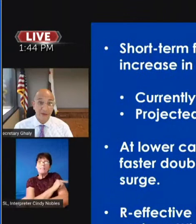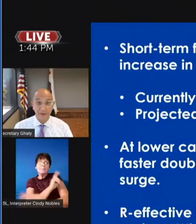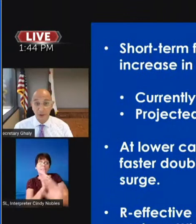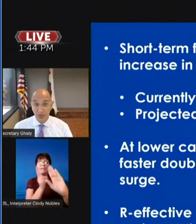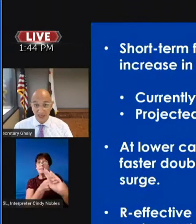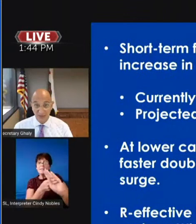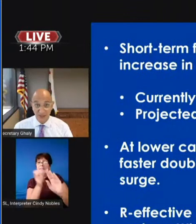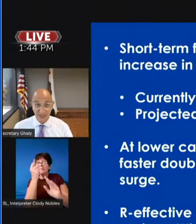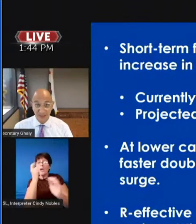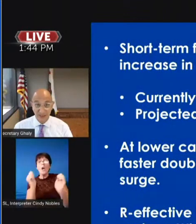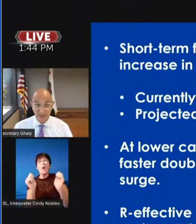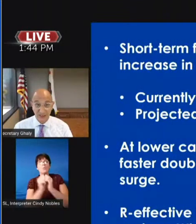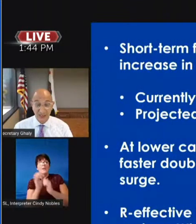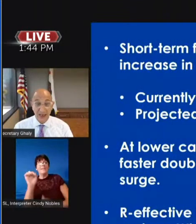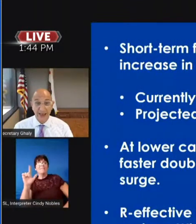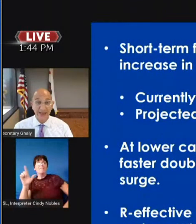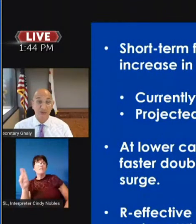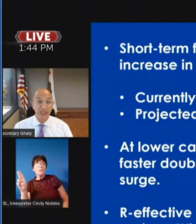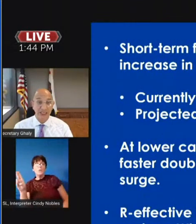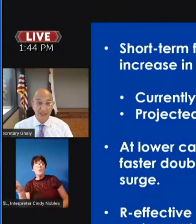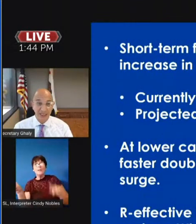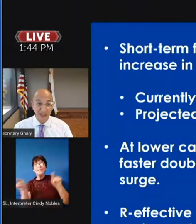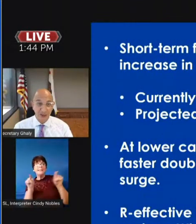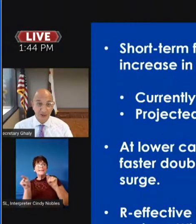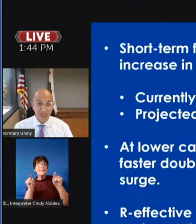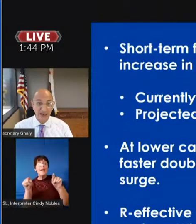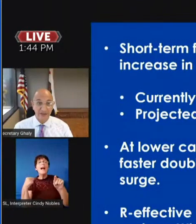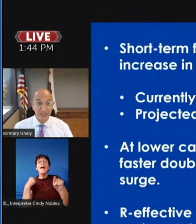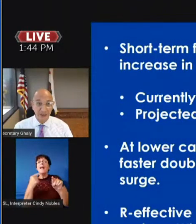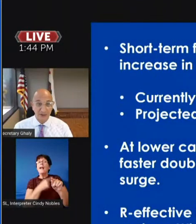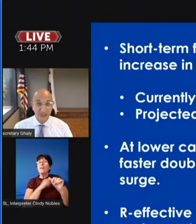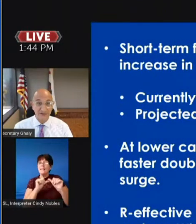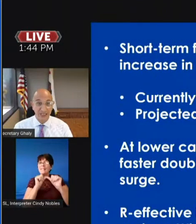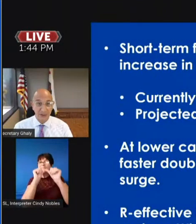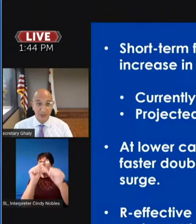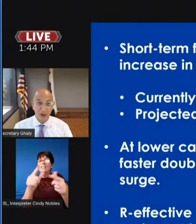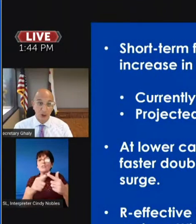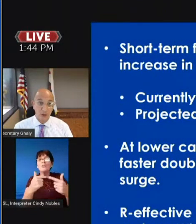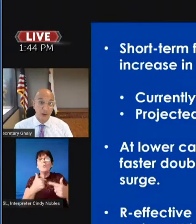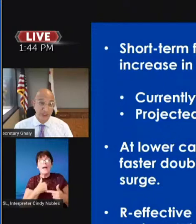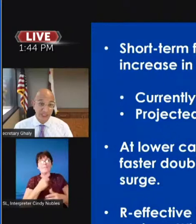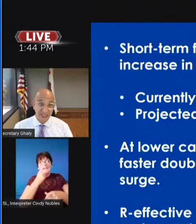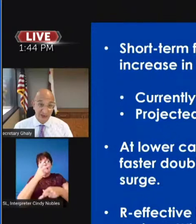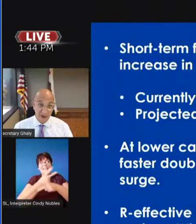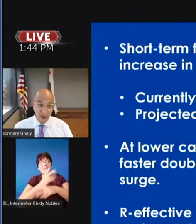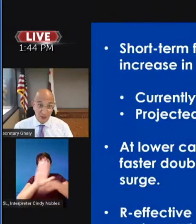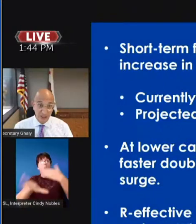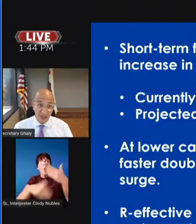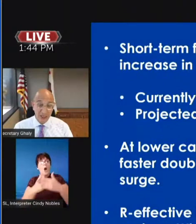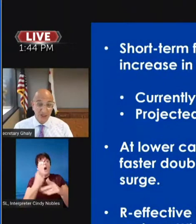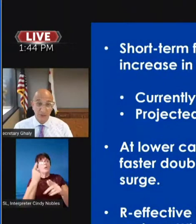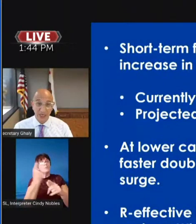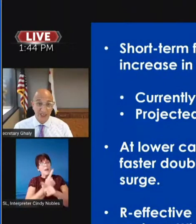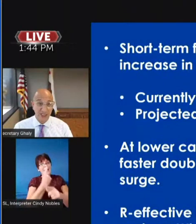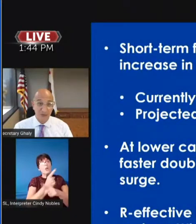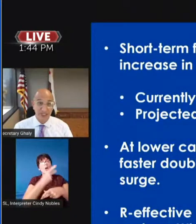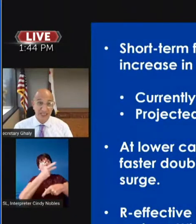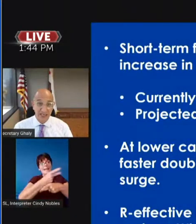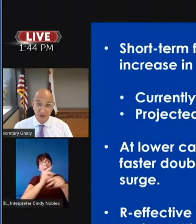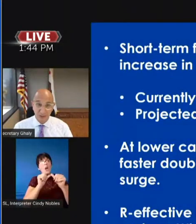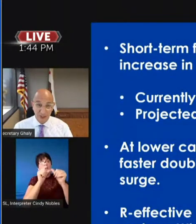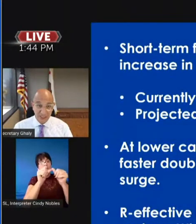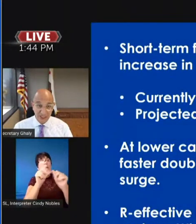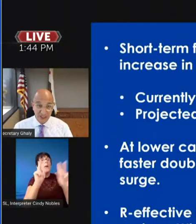with flu hospitalizations. And as we continue to have the interest of keeping all routine care going, so patients